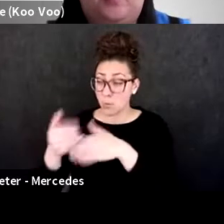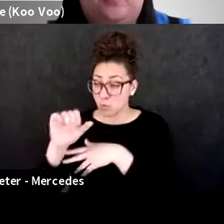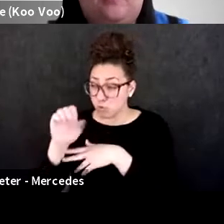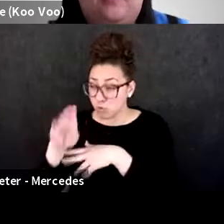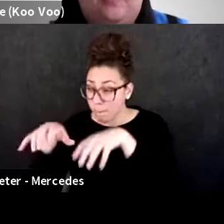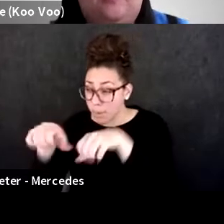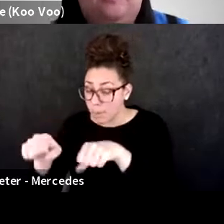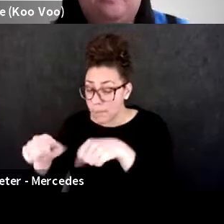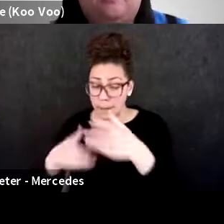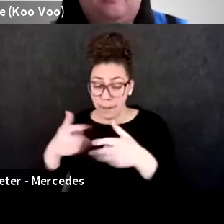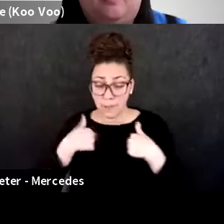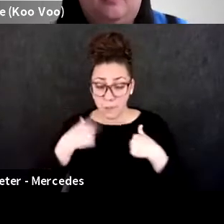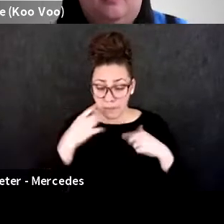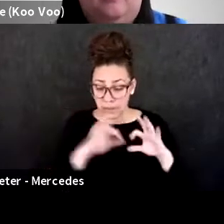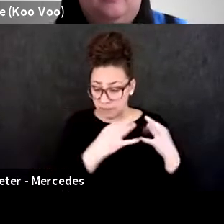as both of